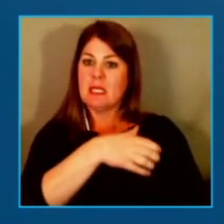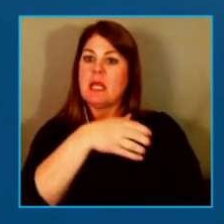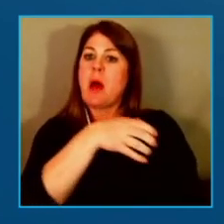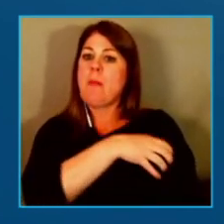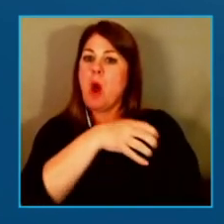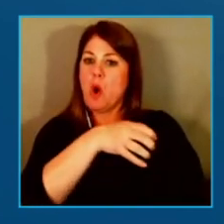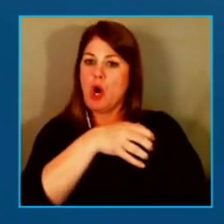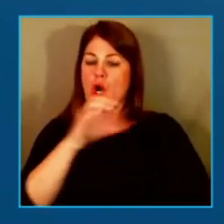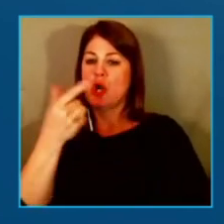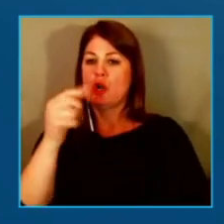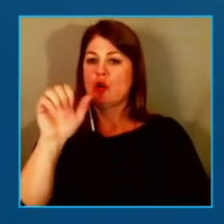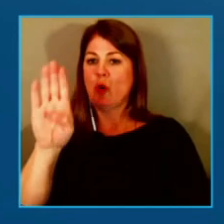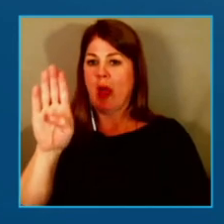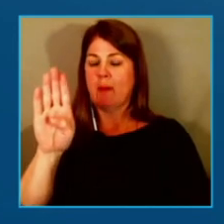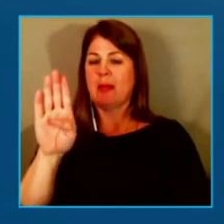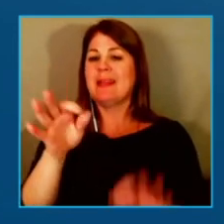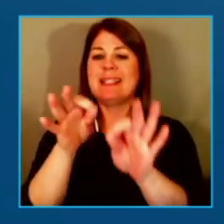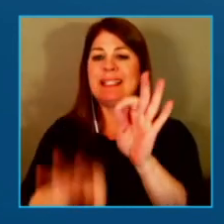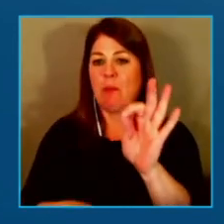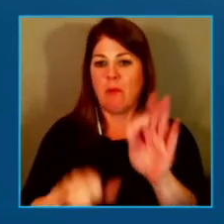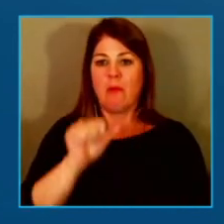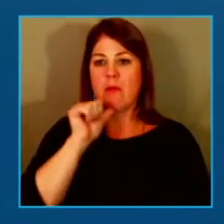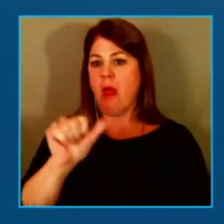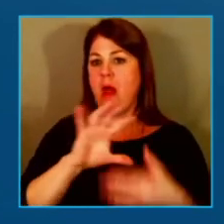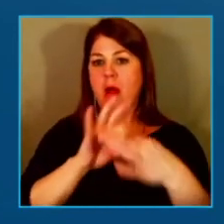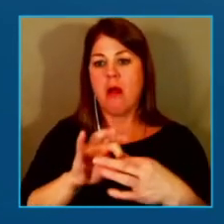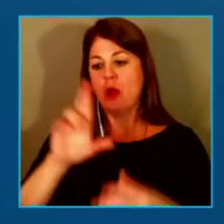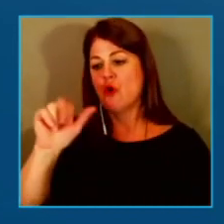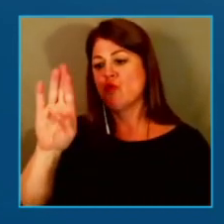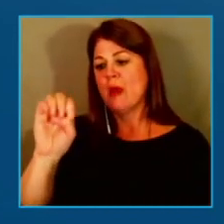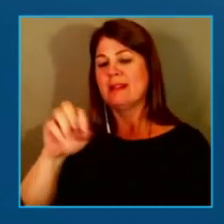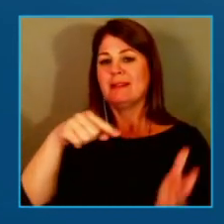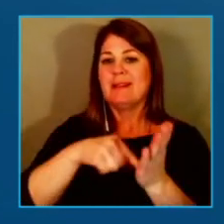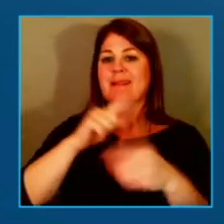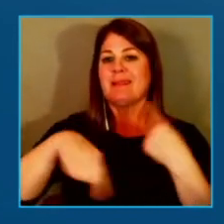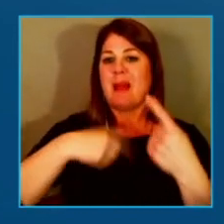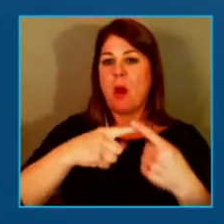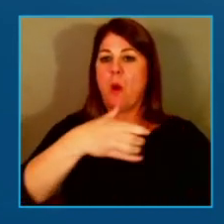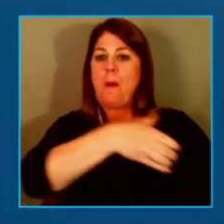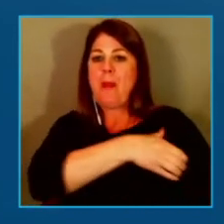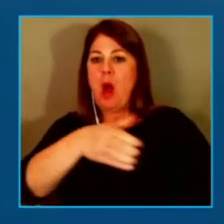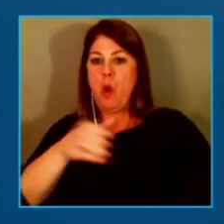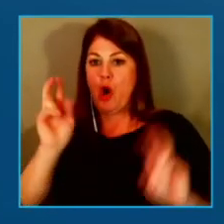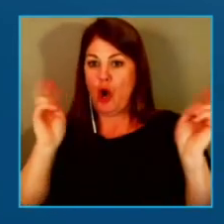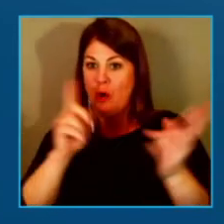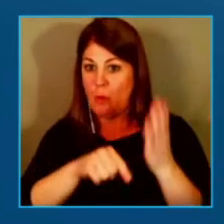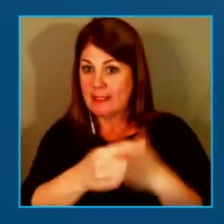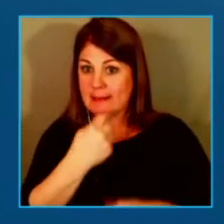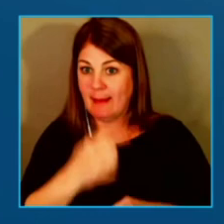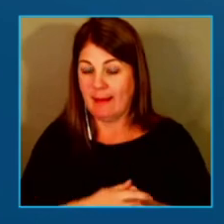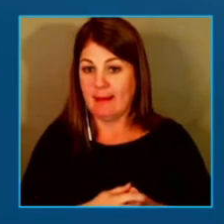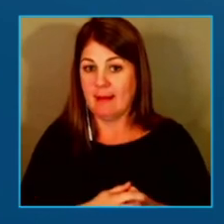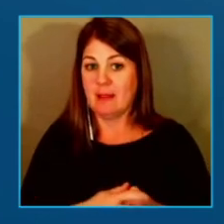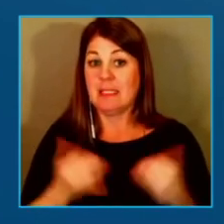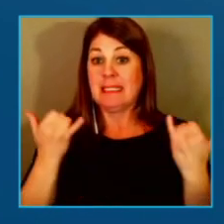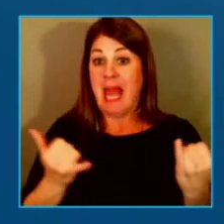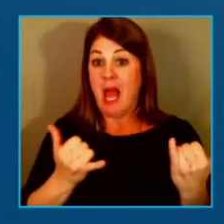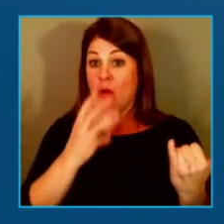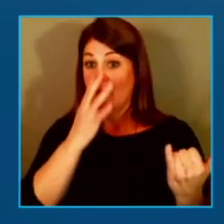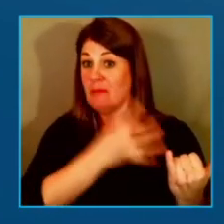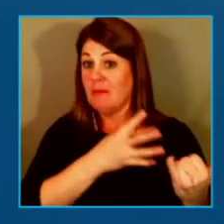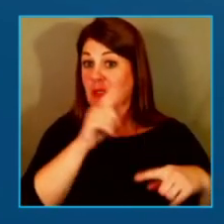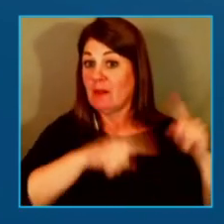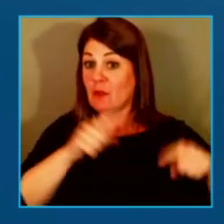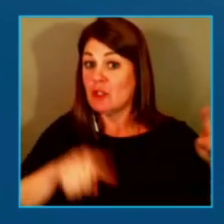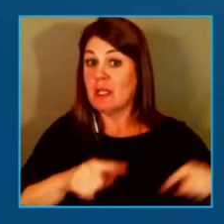simple. This is not about race. This is about power. And now, having ignored the diversity